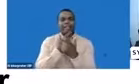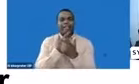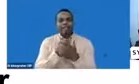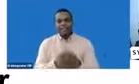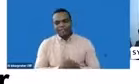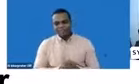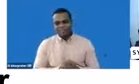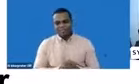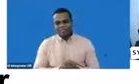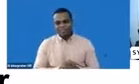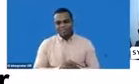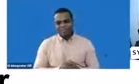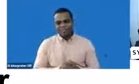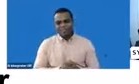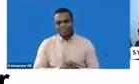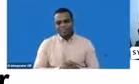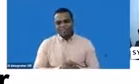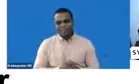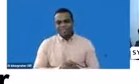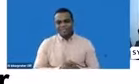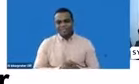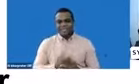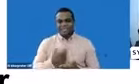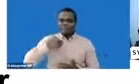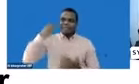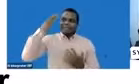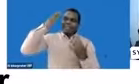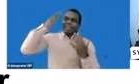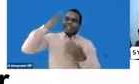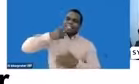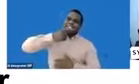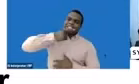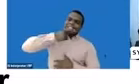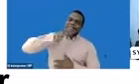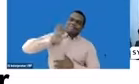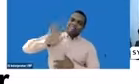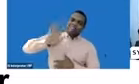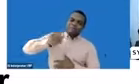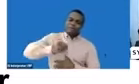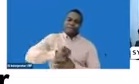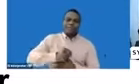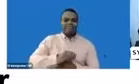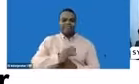for feedback be something the EBU would be positive to, do you think?